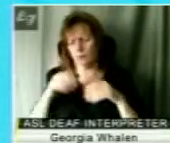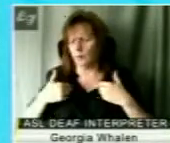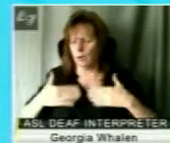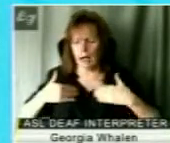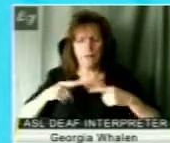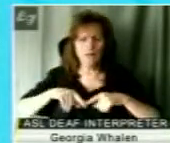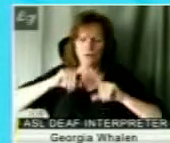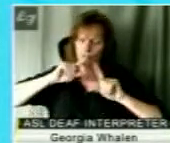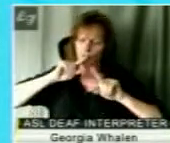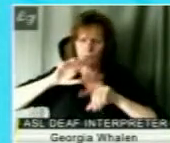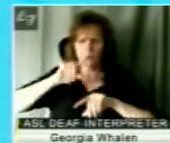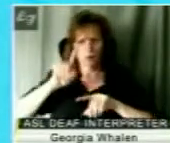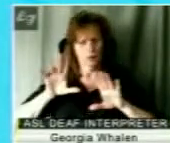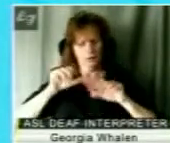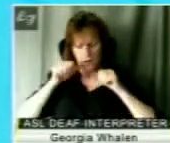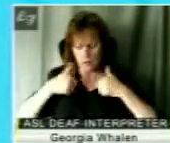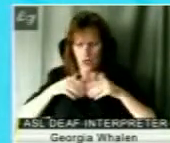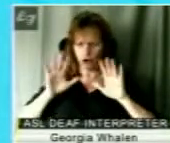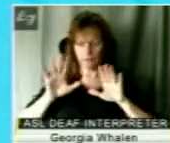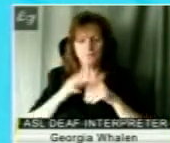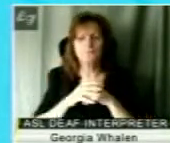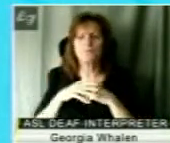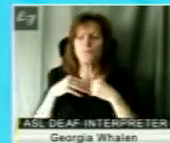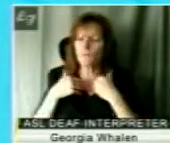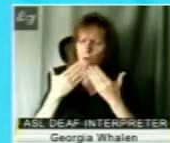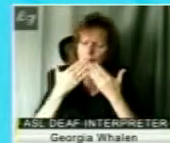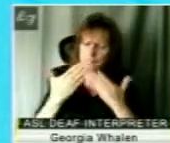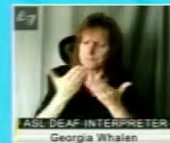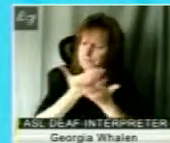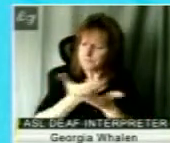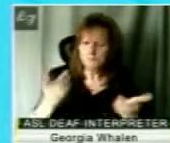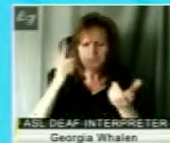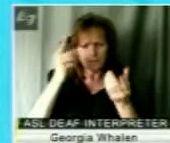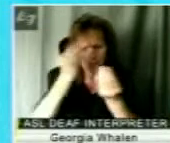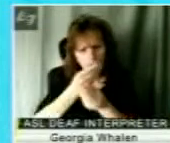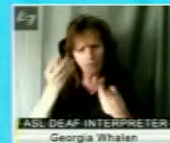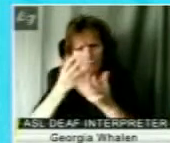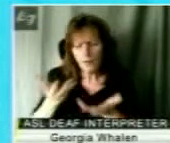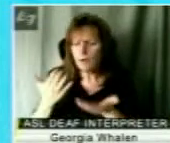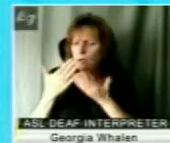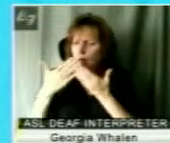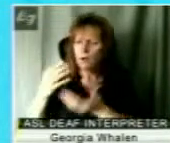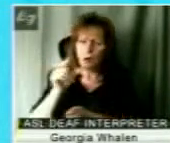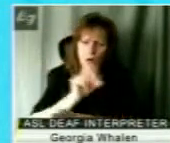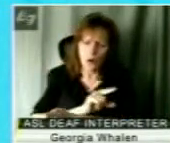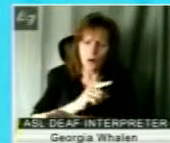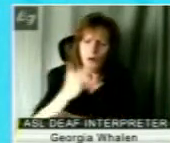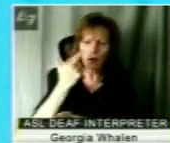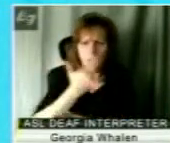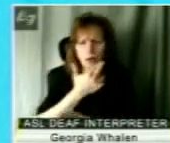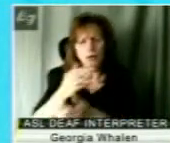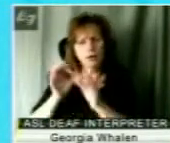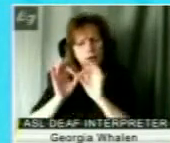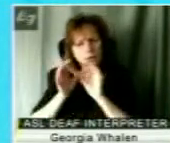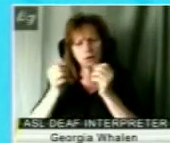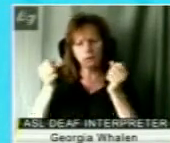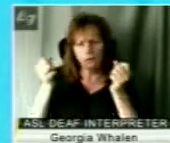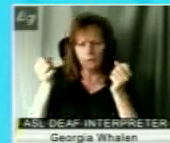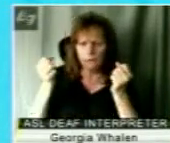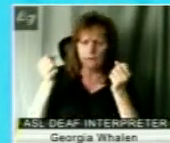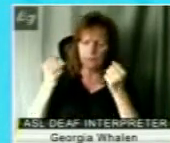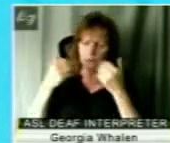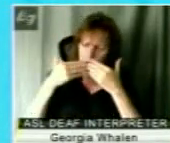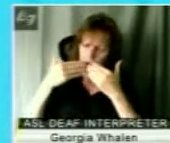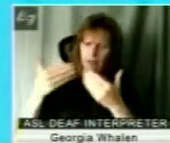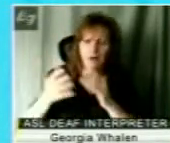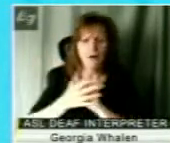help us make these broadcasts run smoothly, and to Rosalie Visitors and Georgia Whalen, our American Sign Language interpreters, and